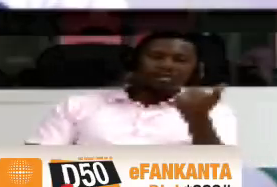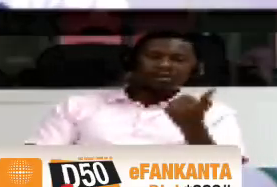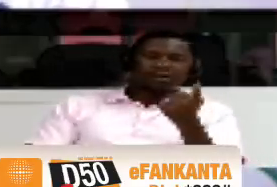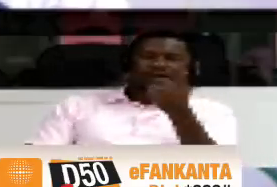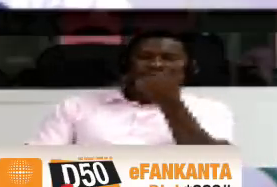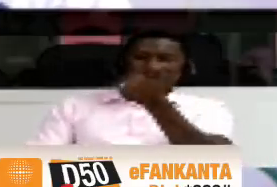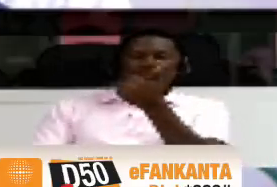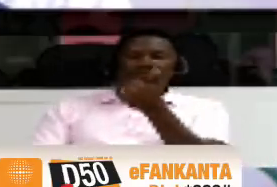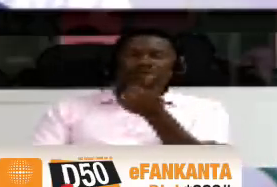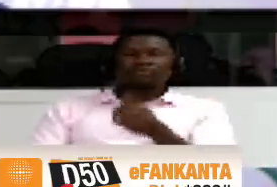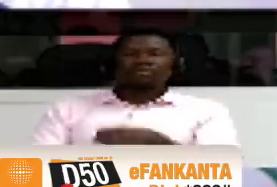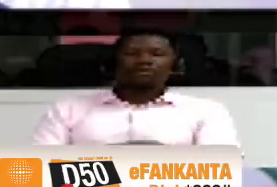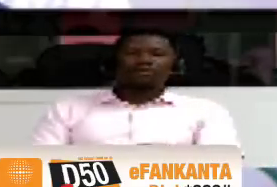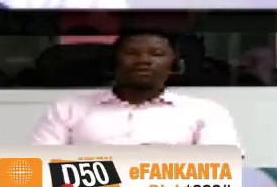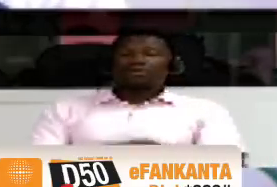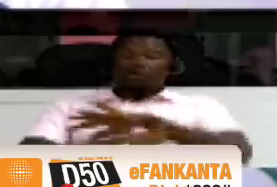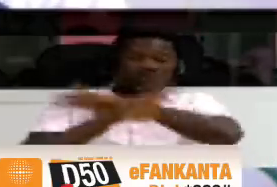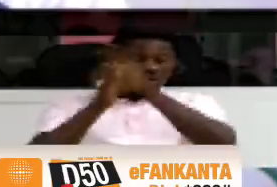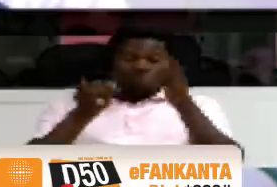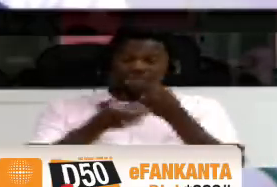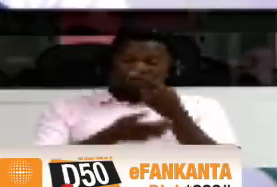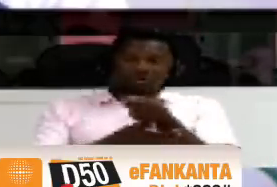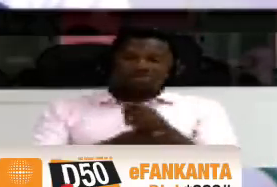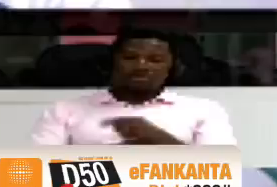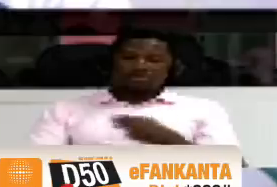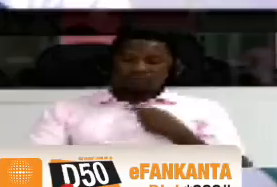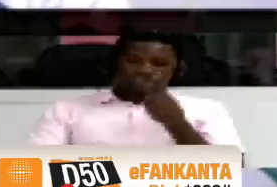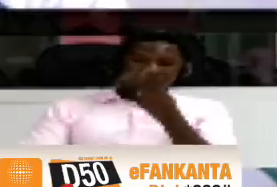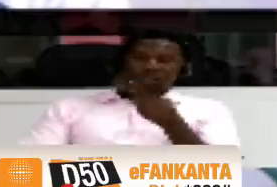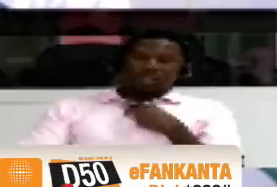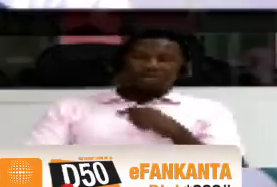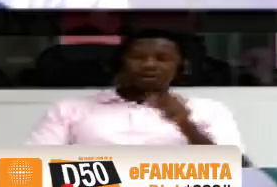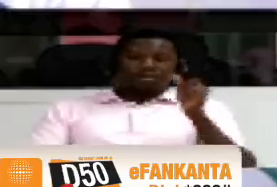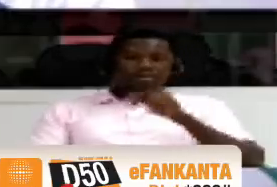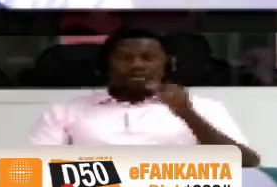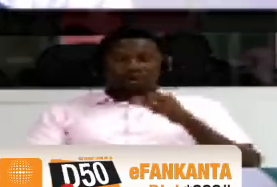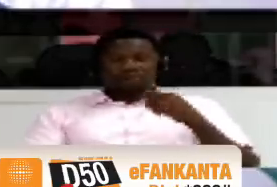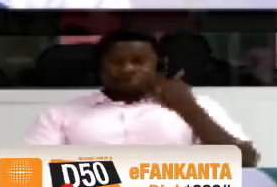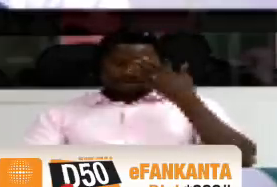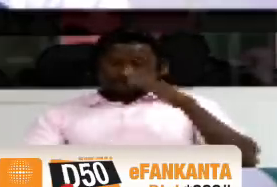of us. So you could see their hypocrisy.